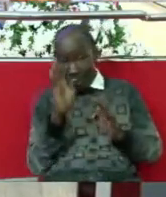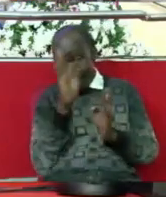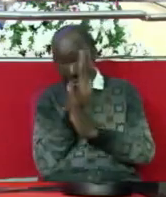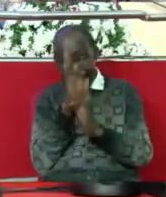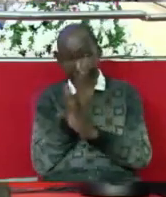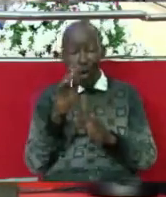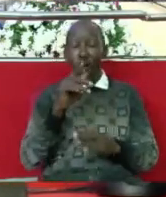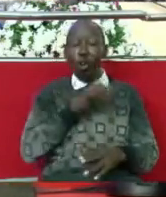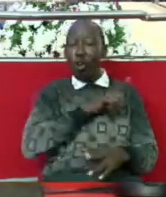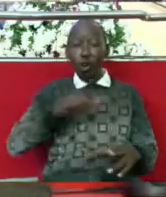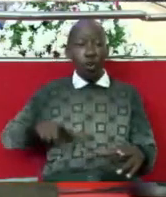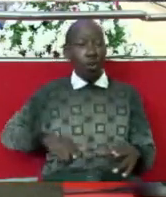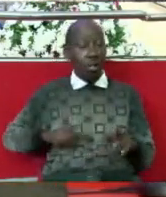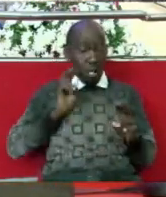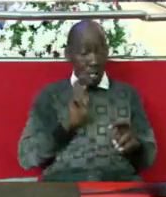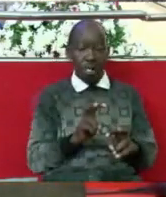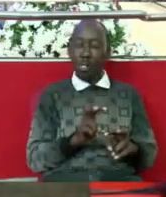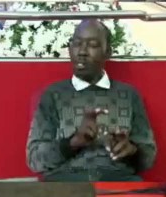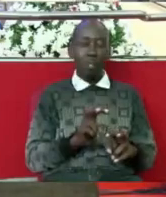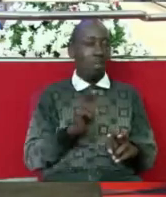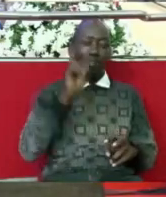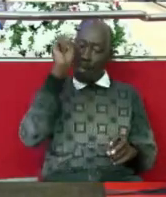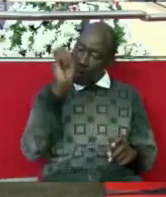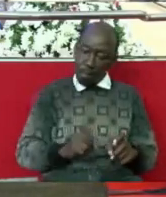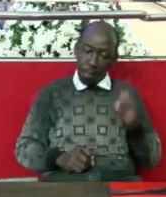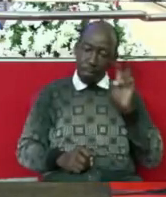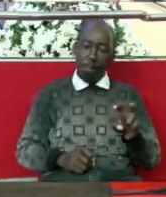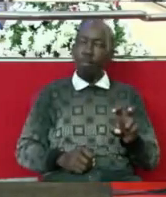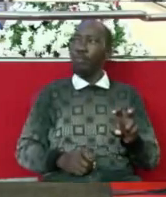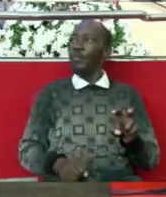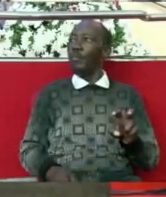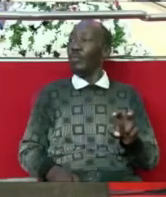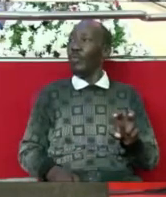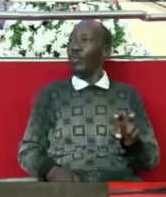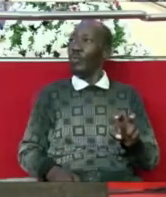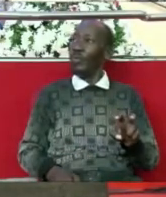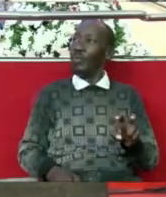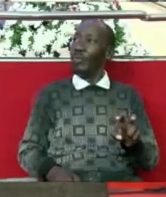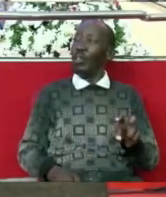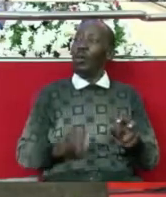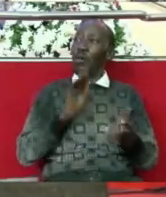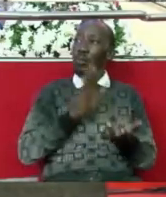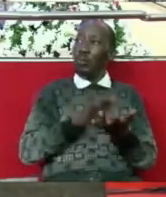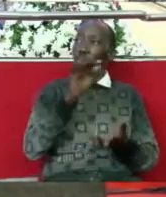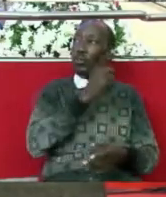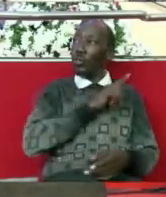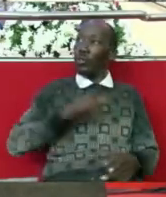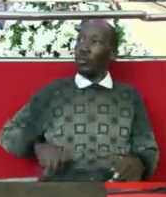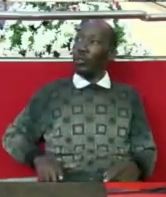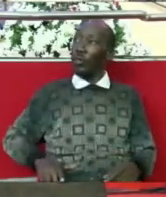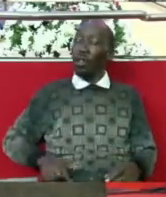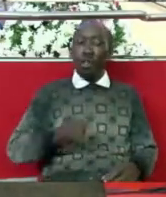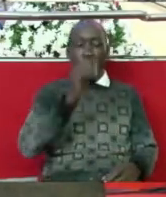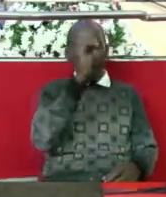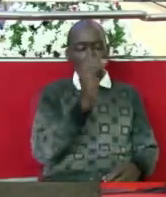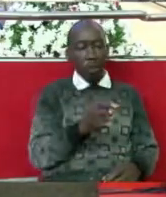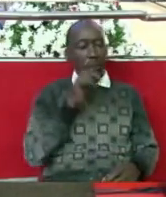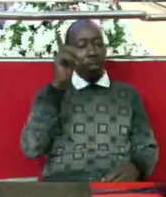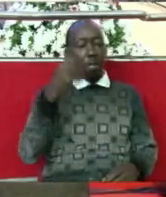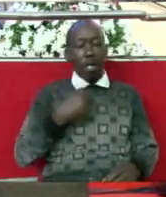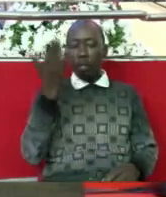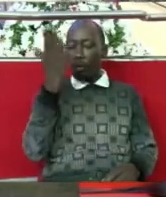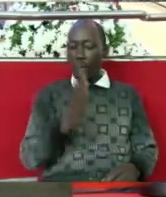the Lord seeing you. Hakuna mahali utaenda na Mungu aweze akose kukuona. Bwana asifiwe. If he has never